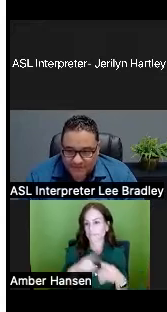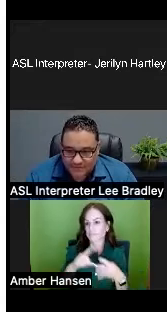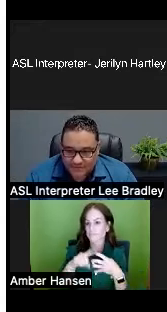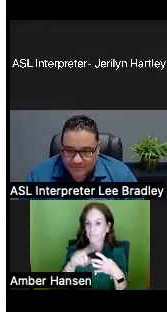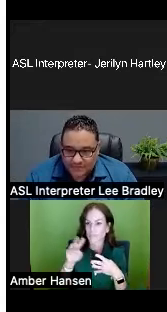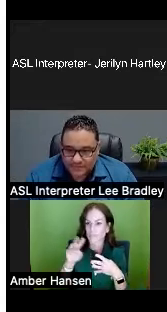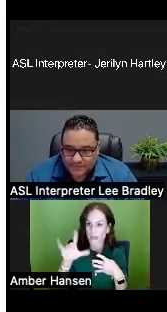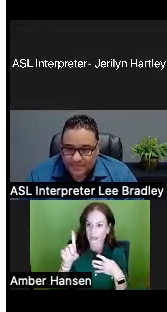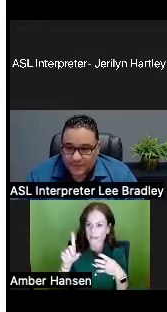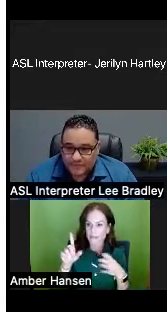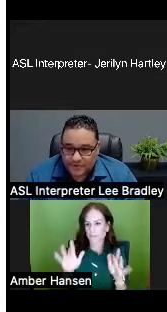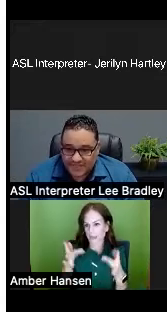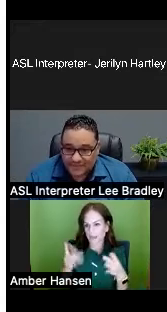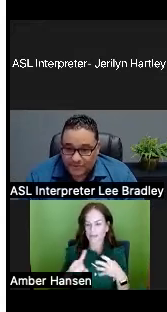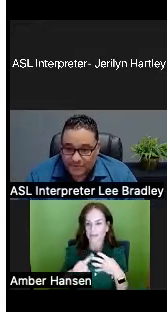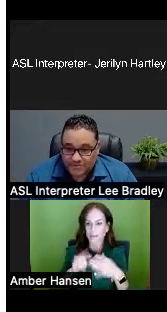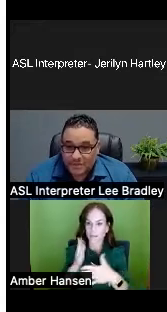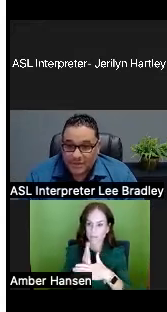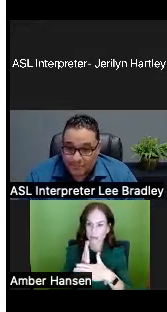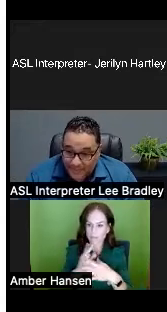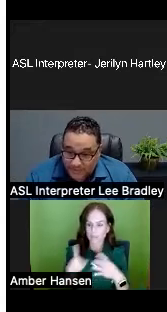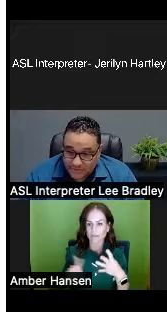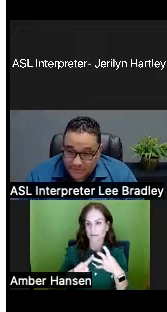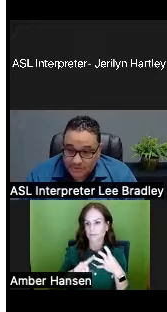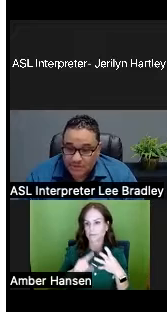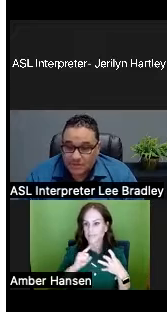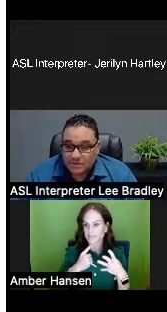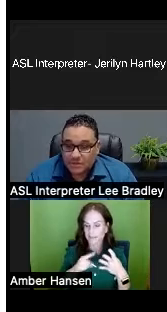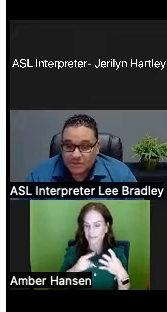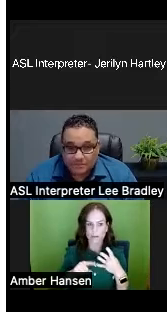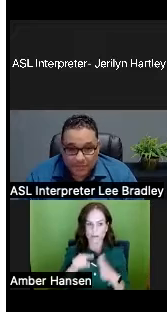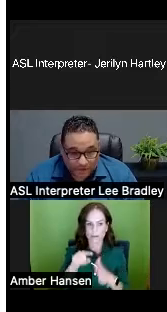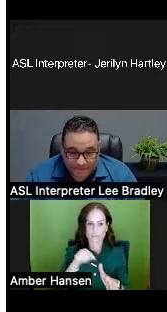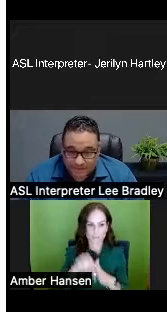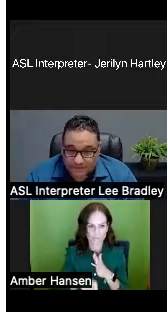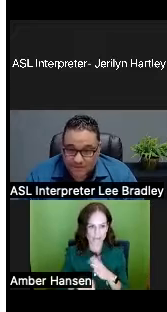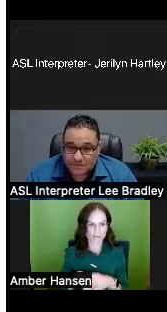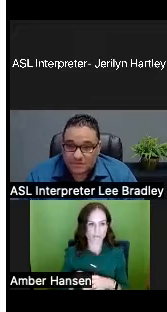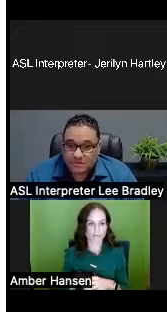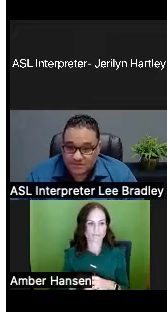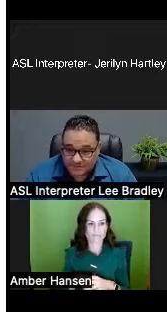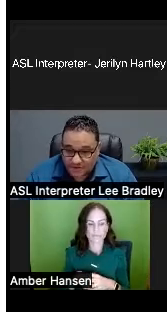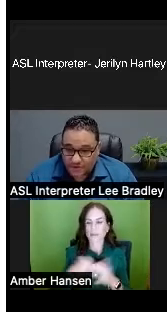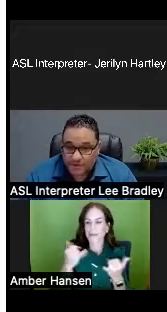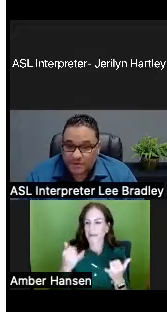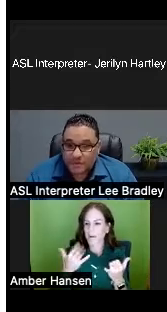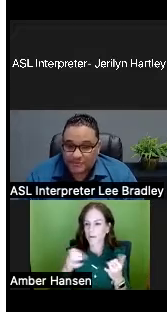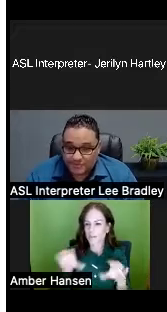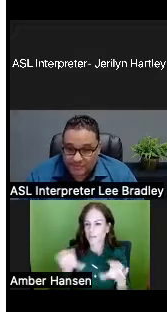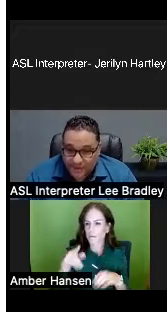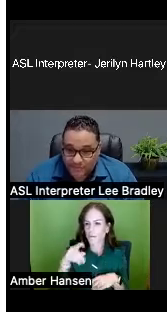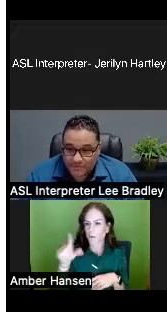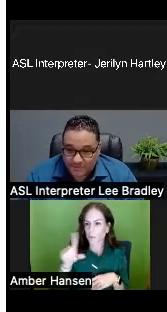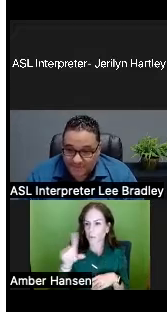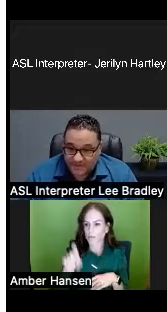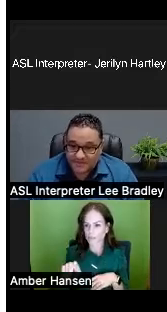deafness. For example, there's mild, moderate, severe, and